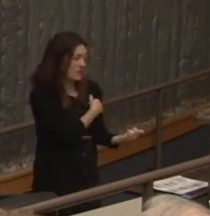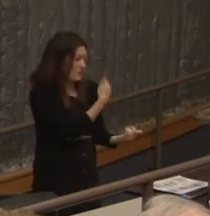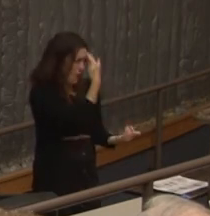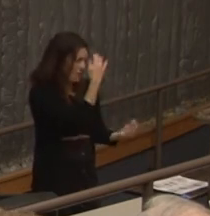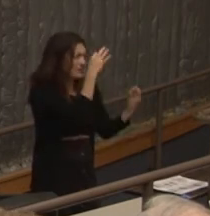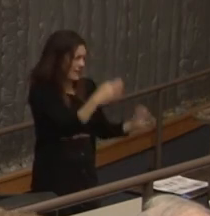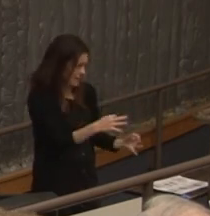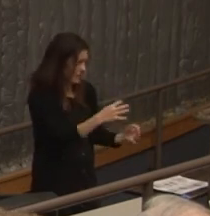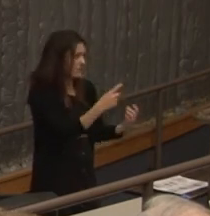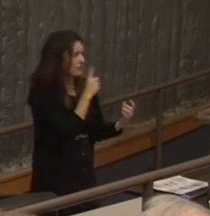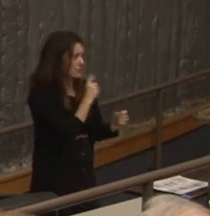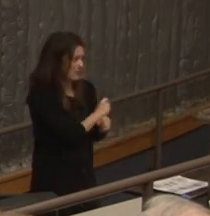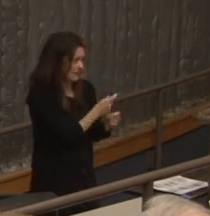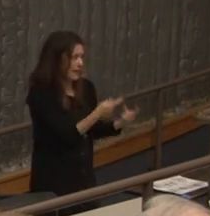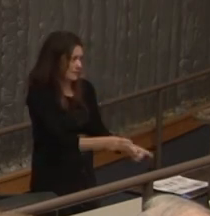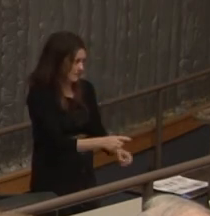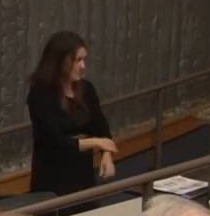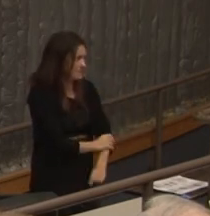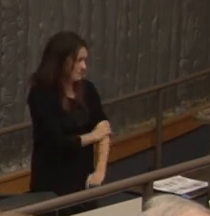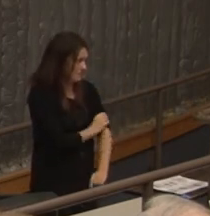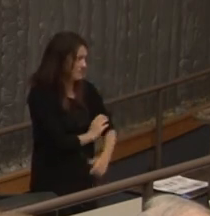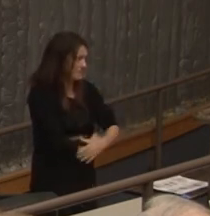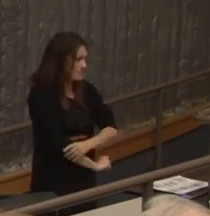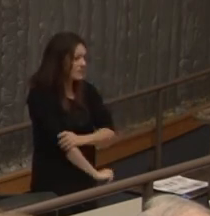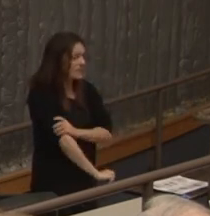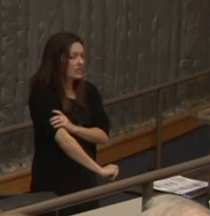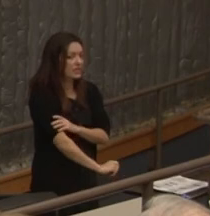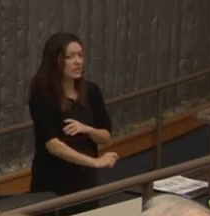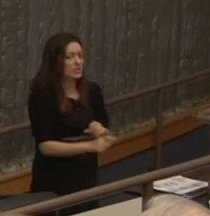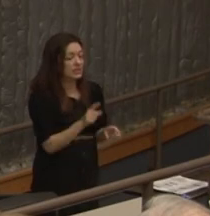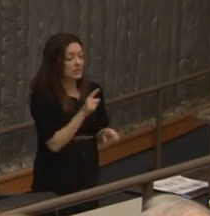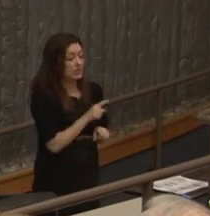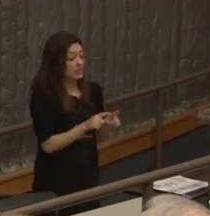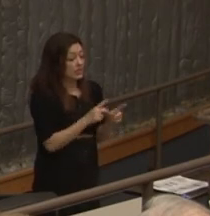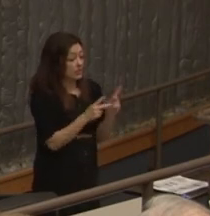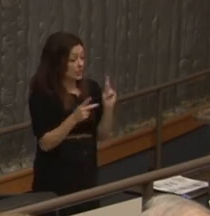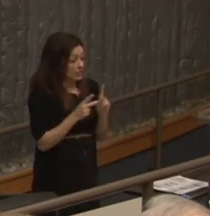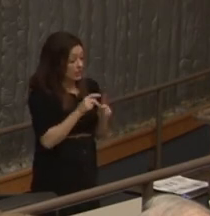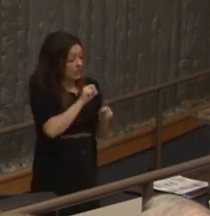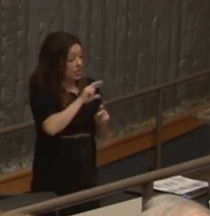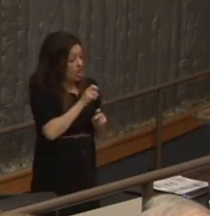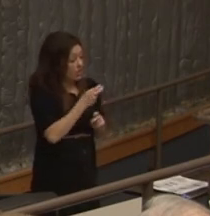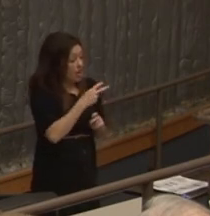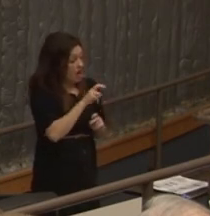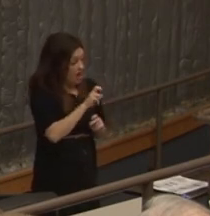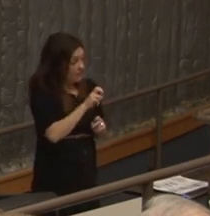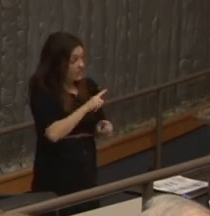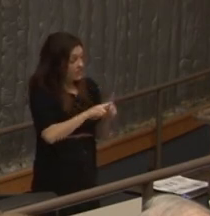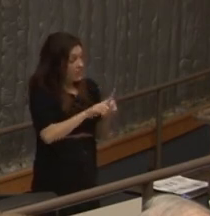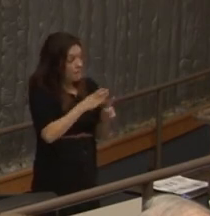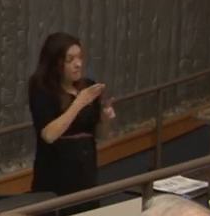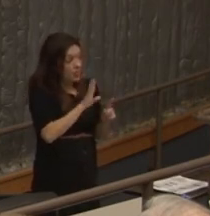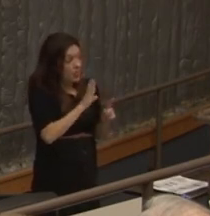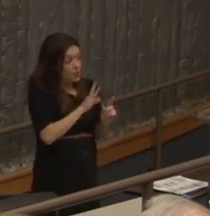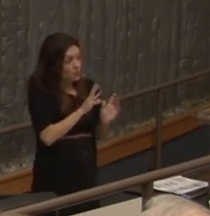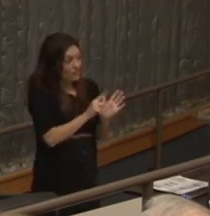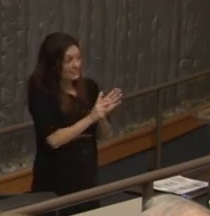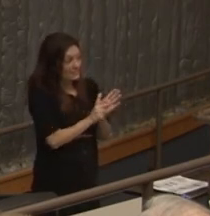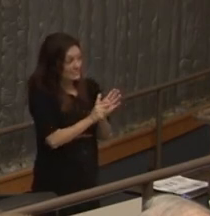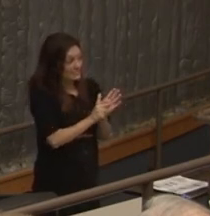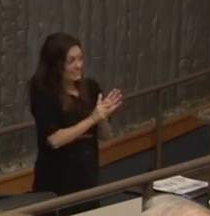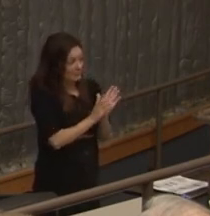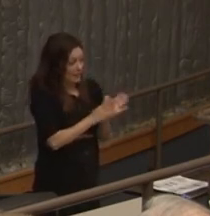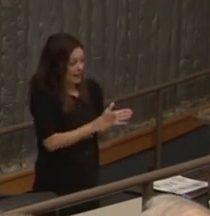the Soviet Union fell apart, they found in the archives in Moscow the blueprints for the gas chambers in Auschwitz.